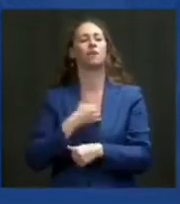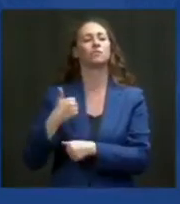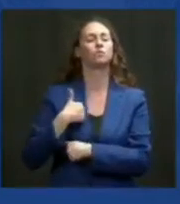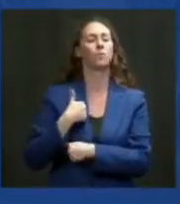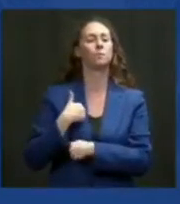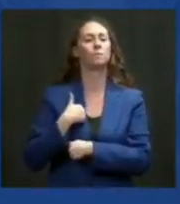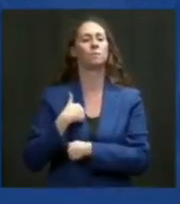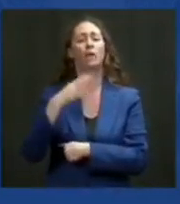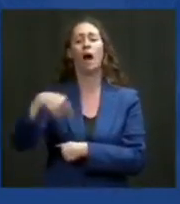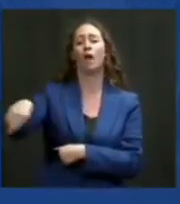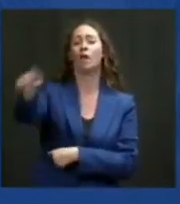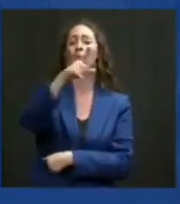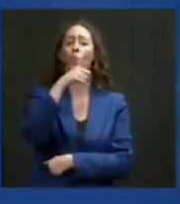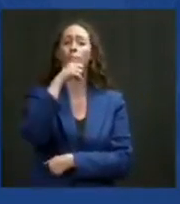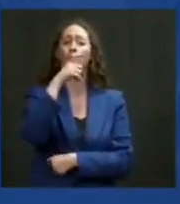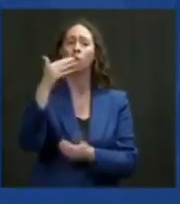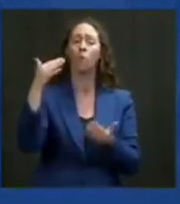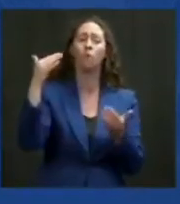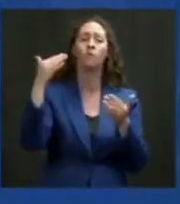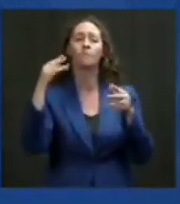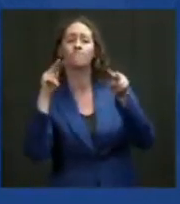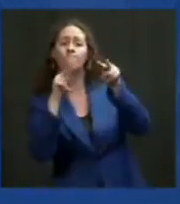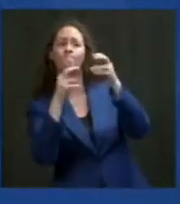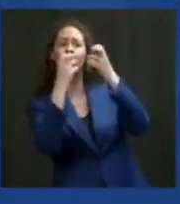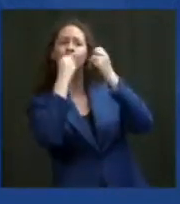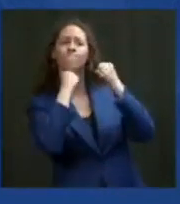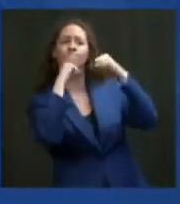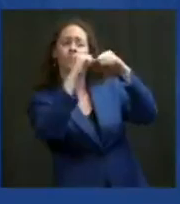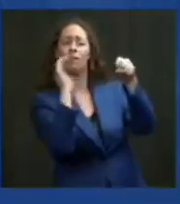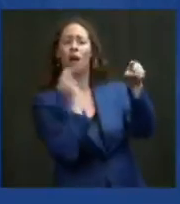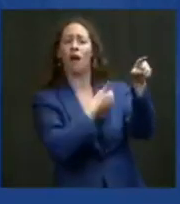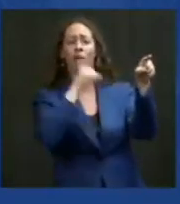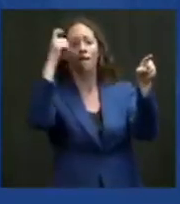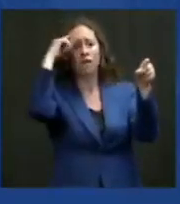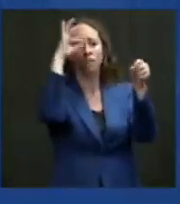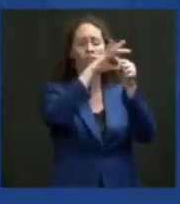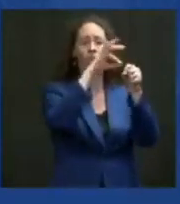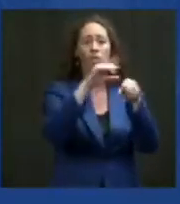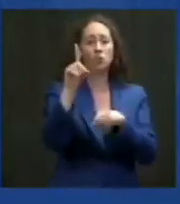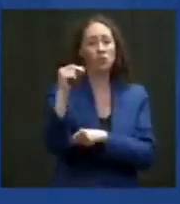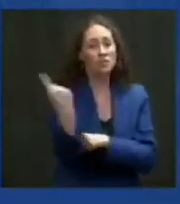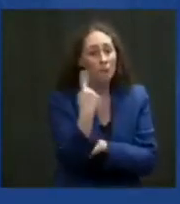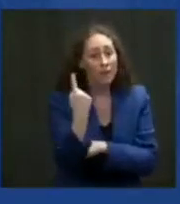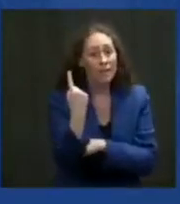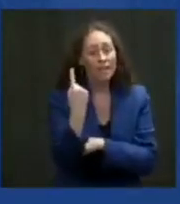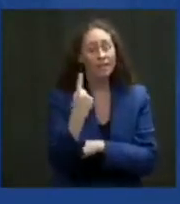stand to watch over our democracy. But act. You've got to act.